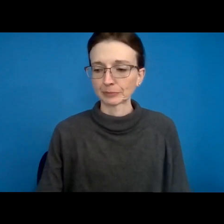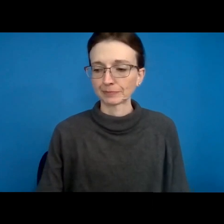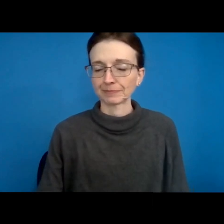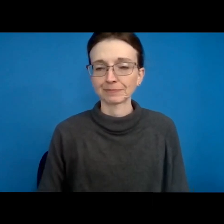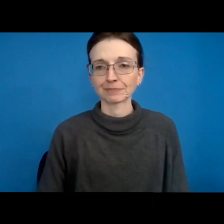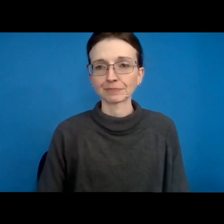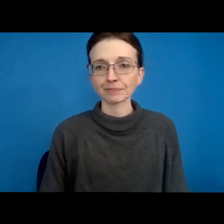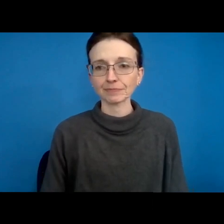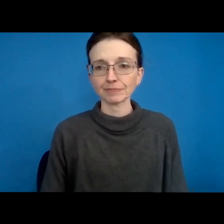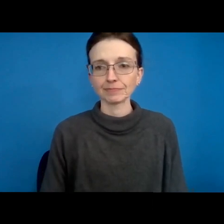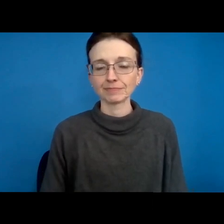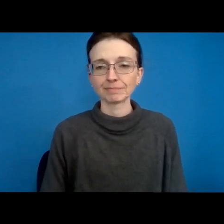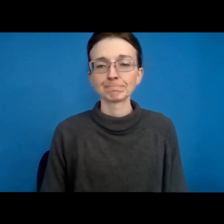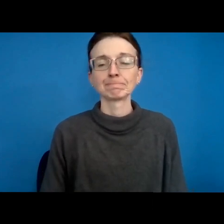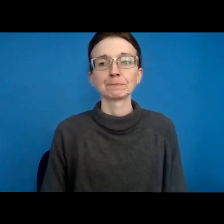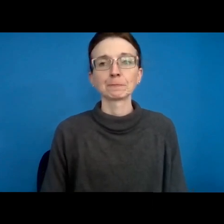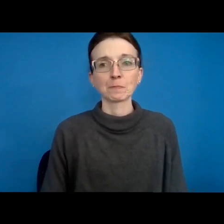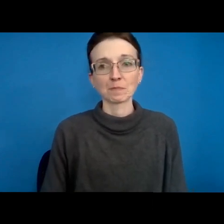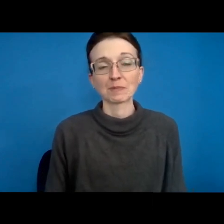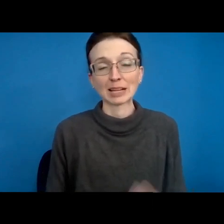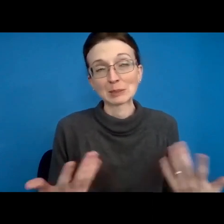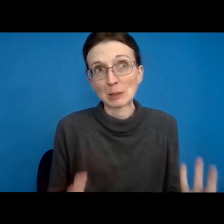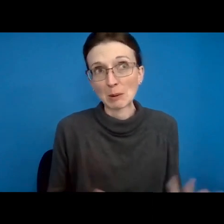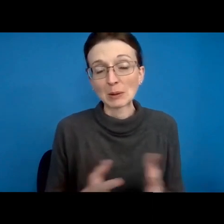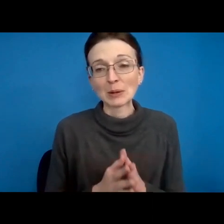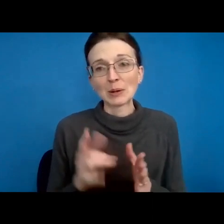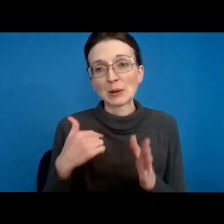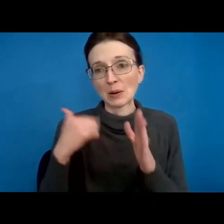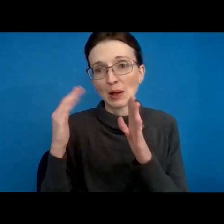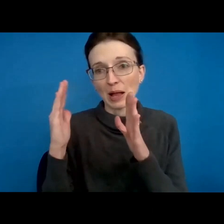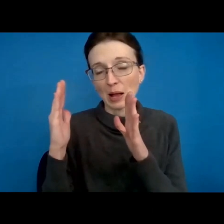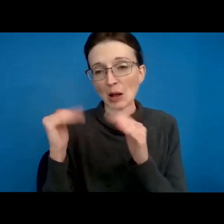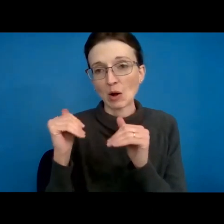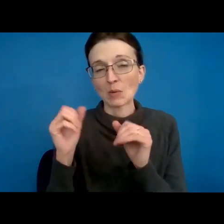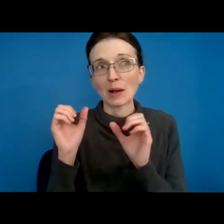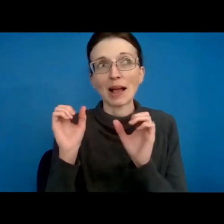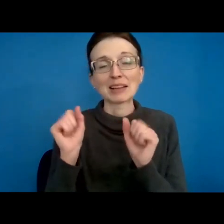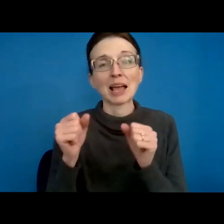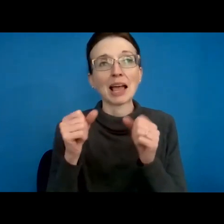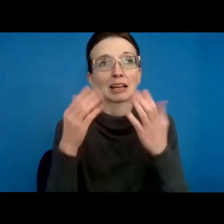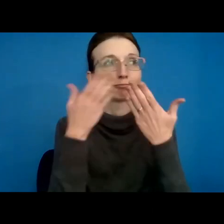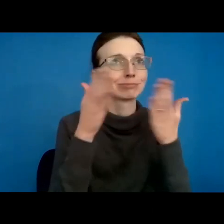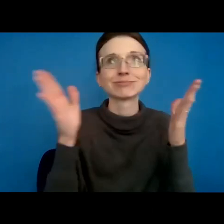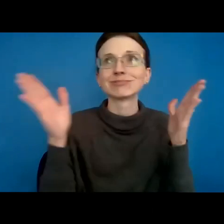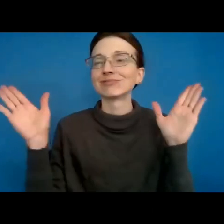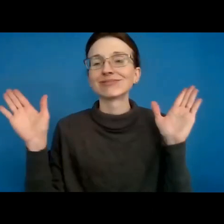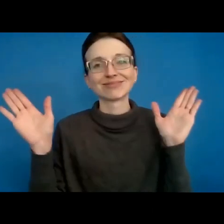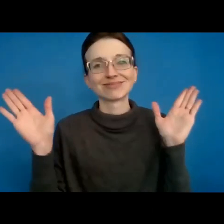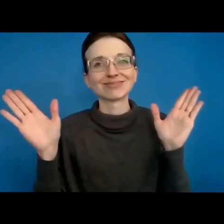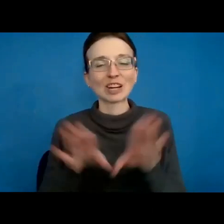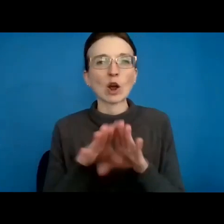And with that, I hope that I can open the view for the rest of the